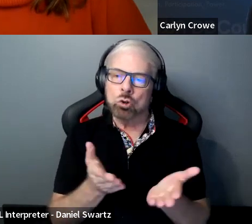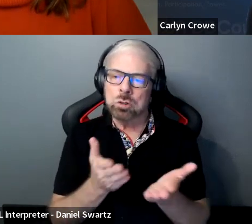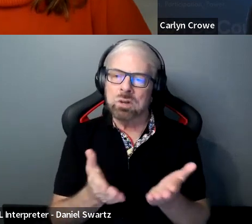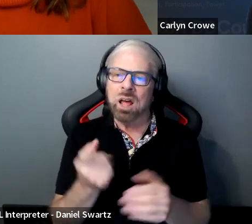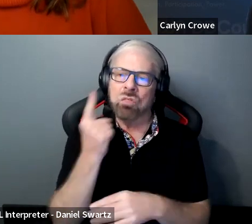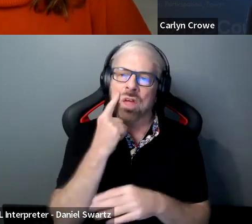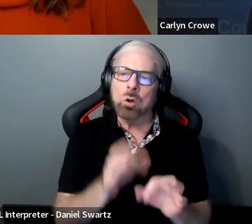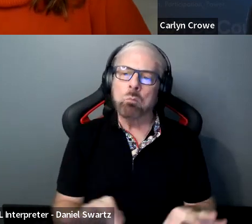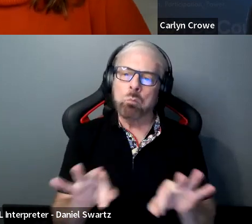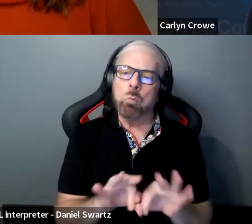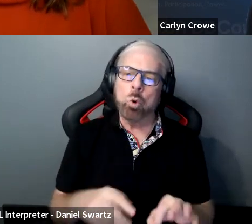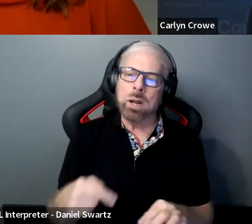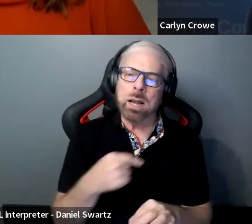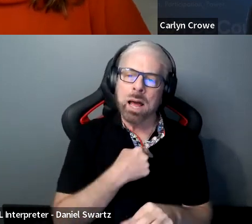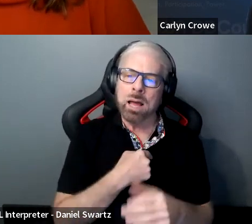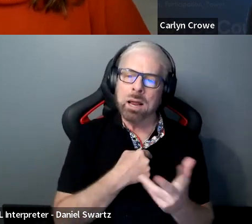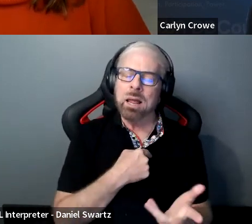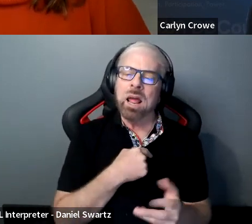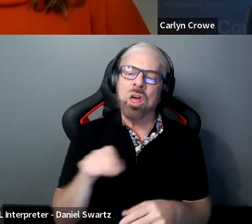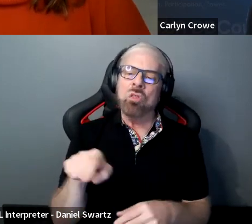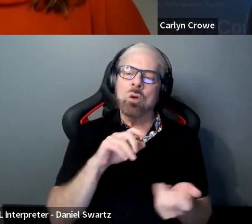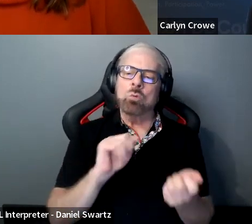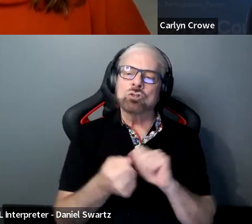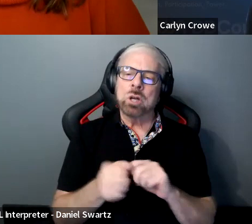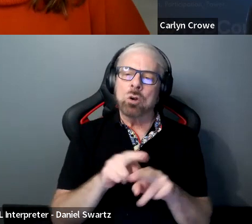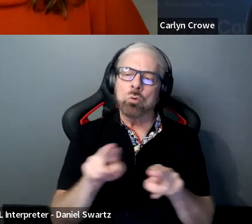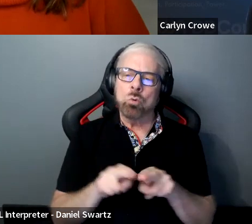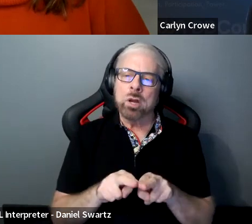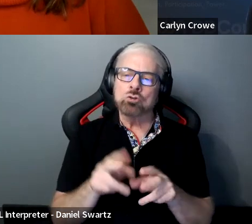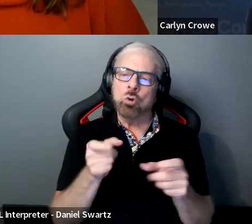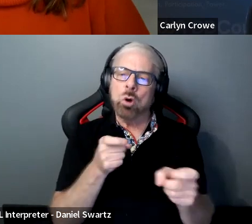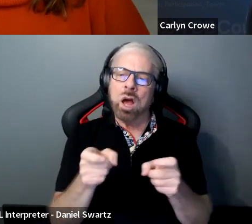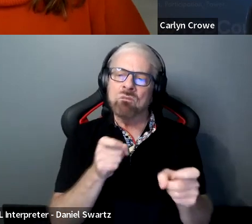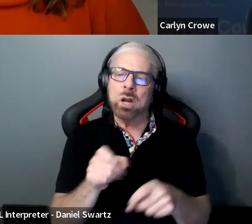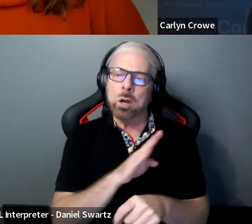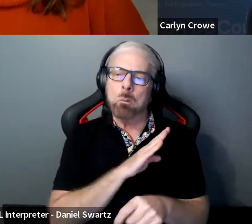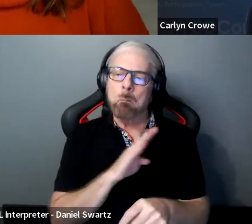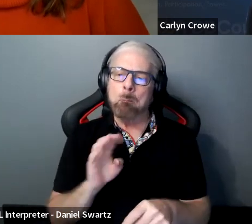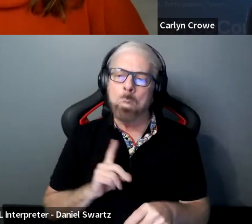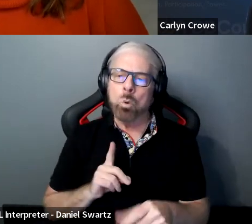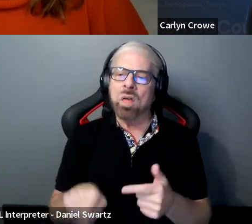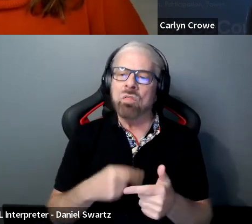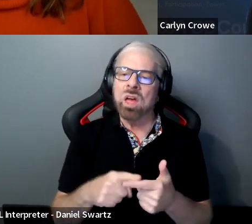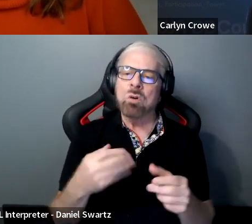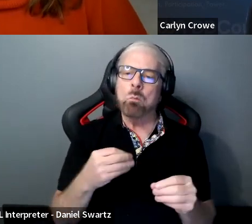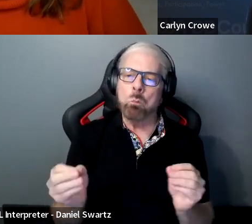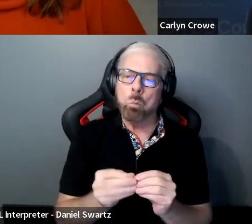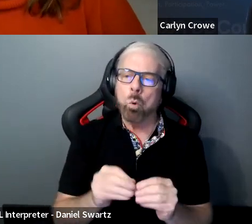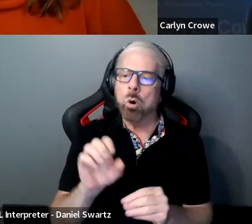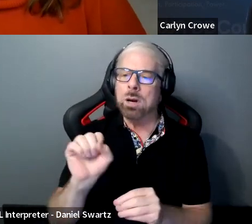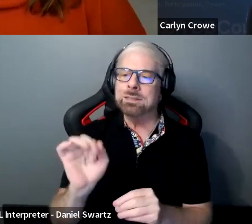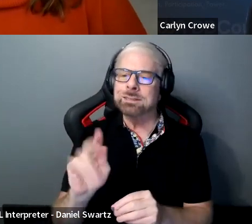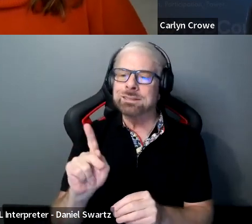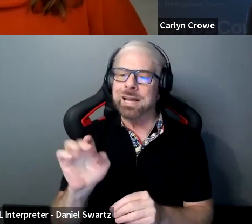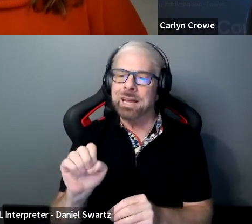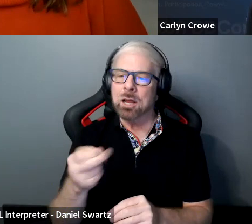important to all of us is they're going to change the regional governing boards, so there's more stakeholders having a vote on those.